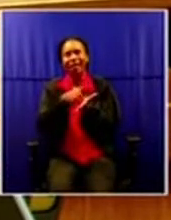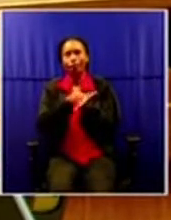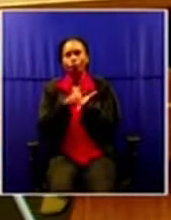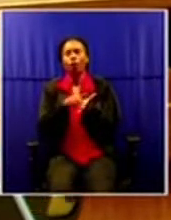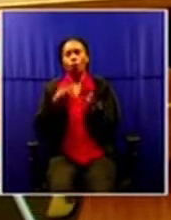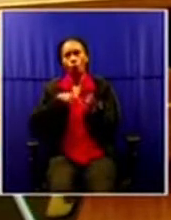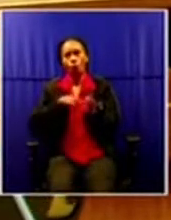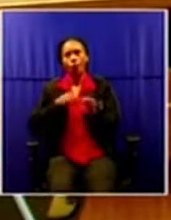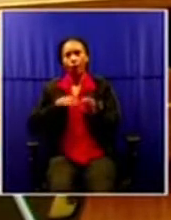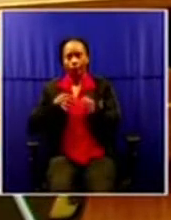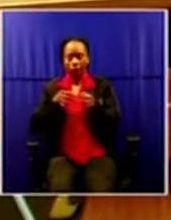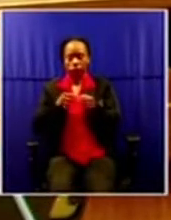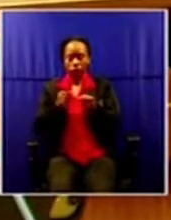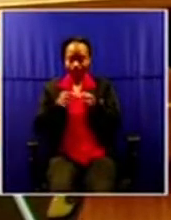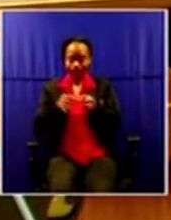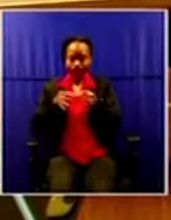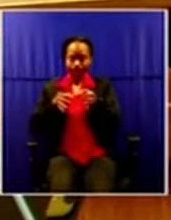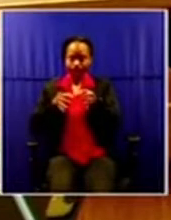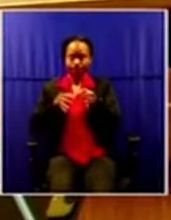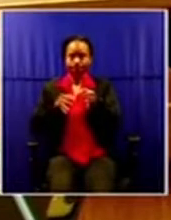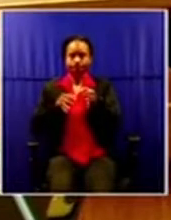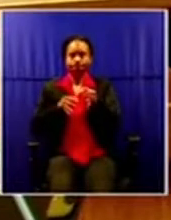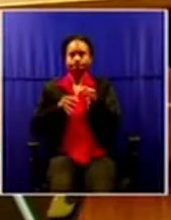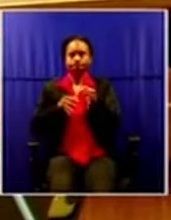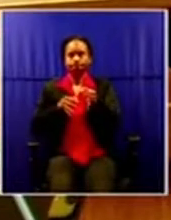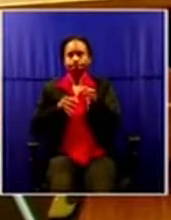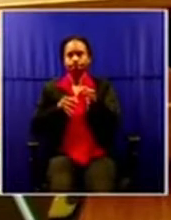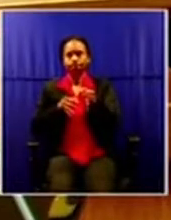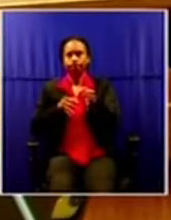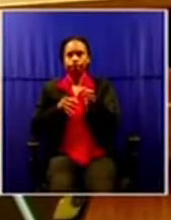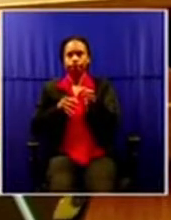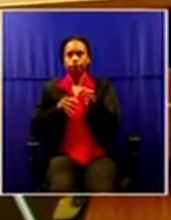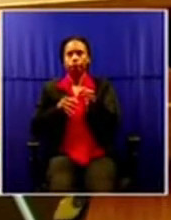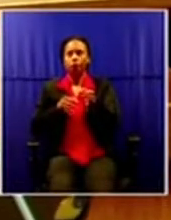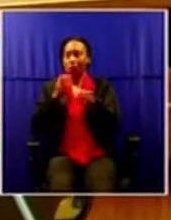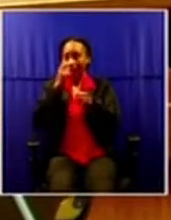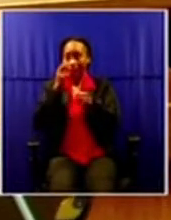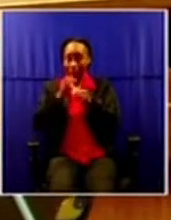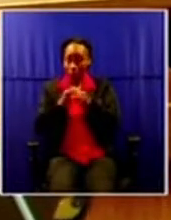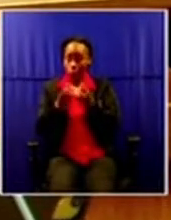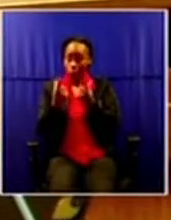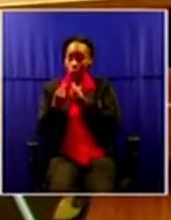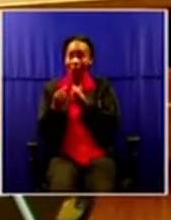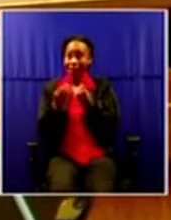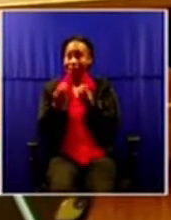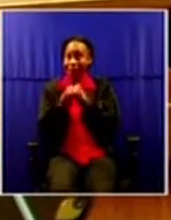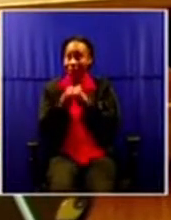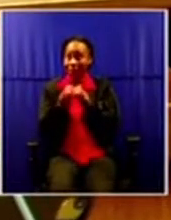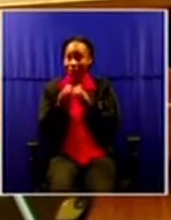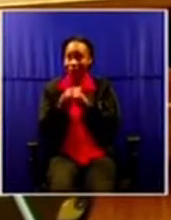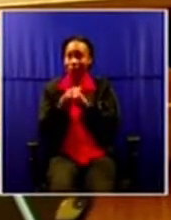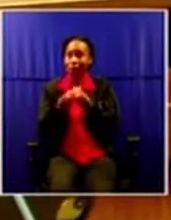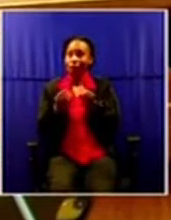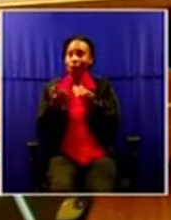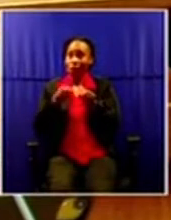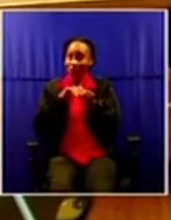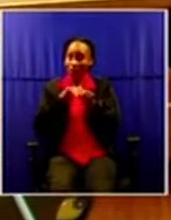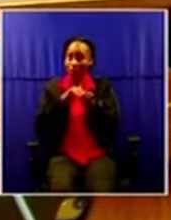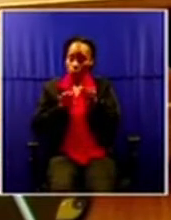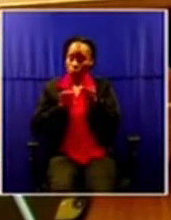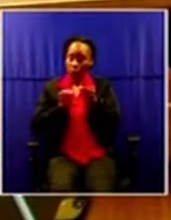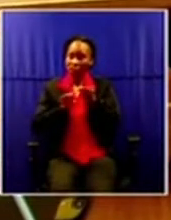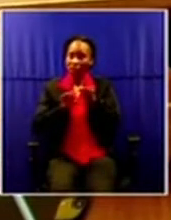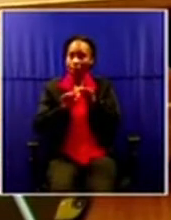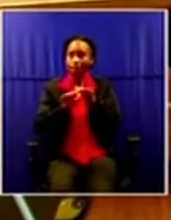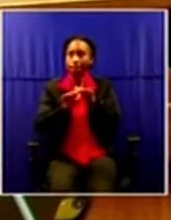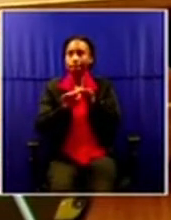maintain some of the extraordinary relief measures that we put in place and to accelerate